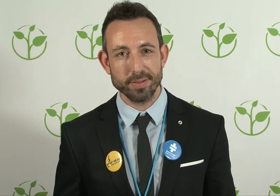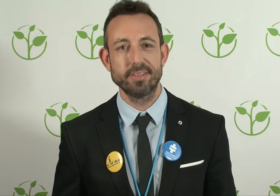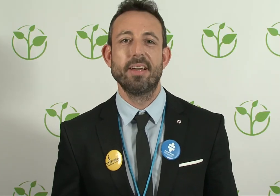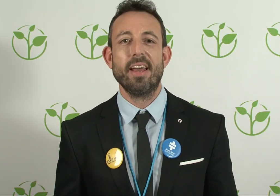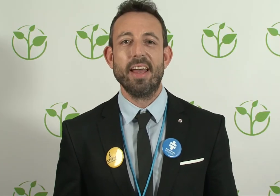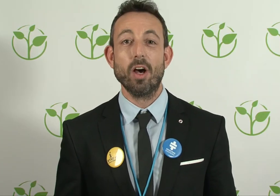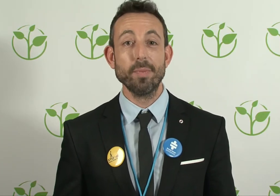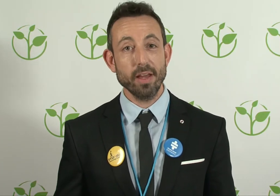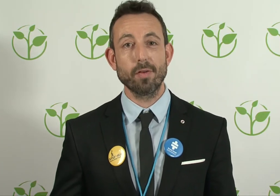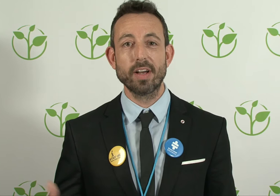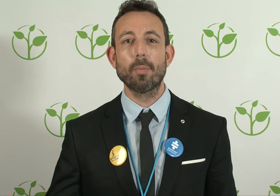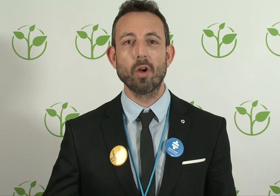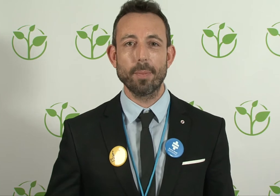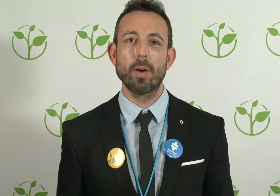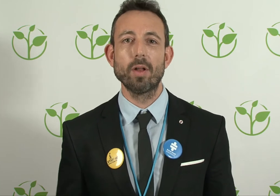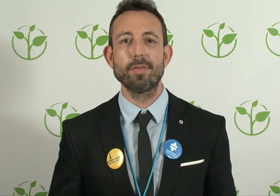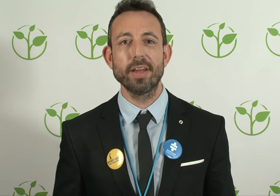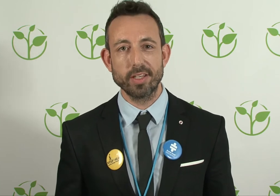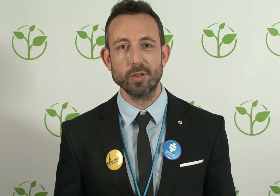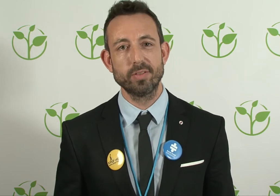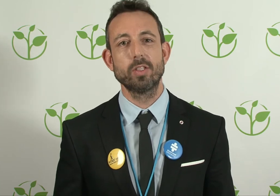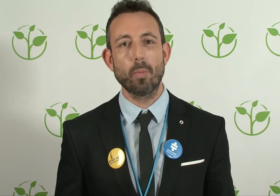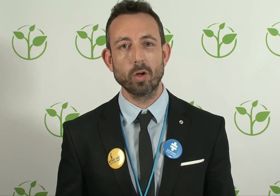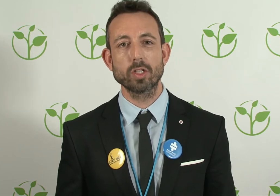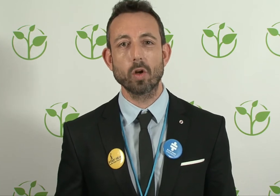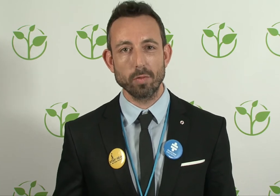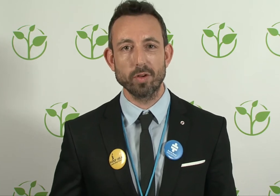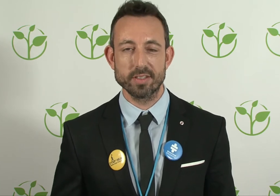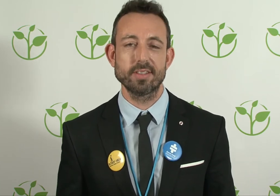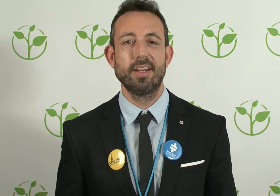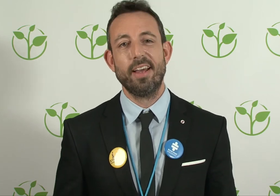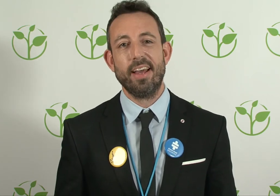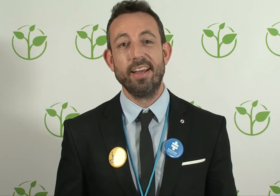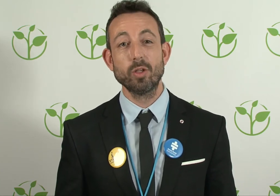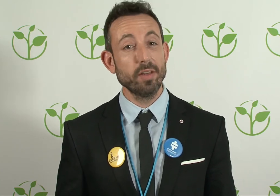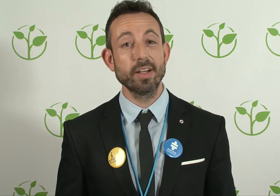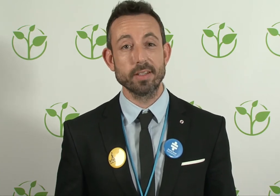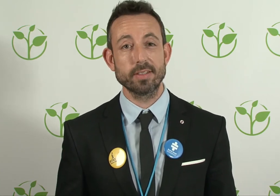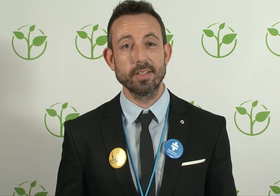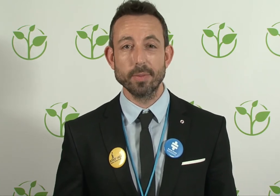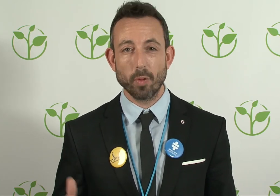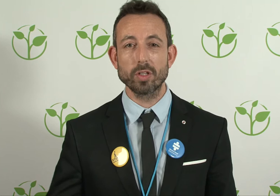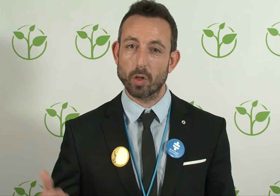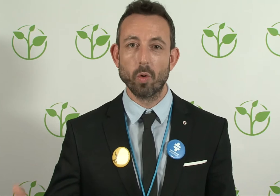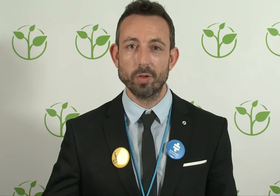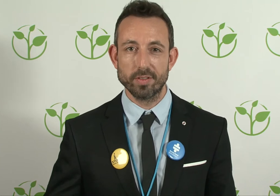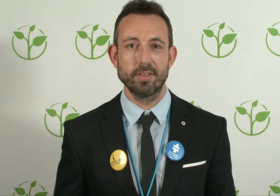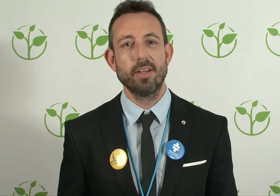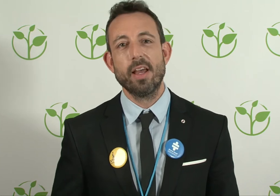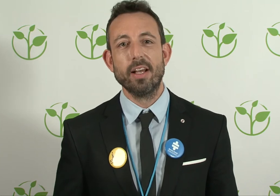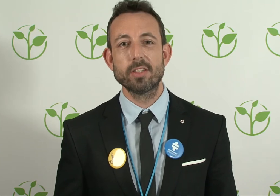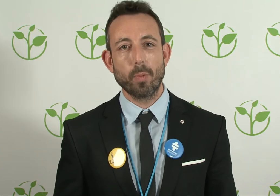app. On behalf of Gala Pro app, I want to thank you, Zero Project Conference, to giving us this important